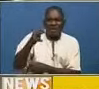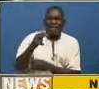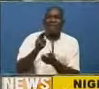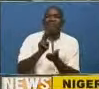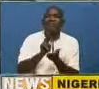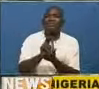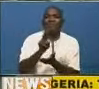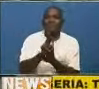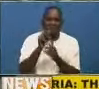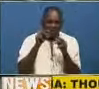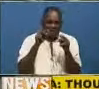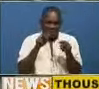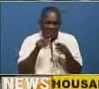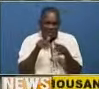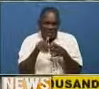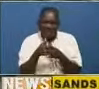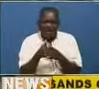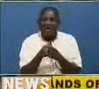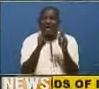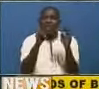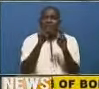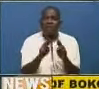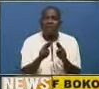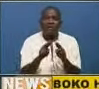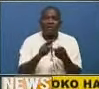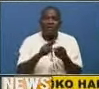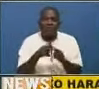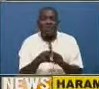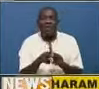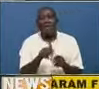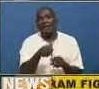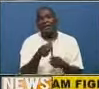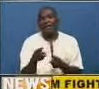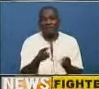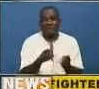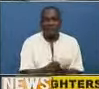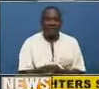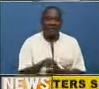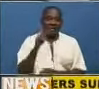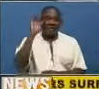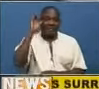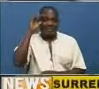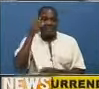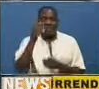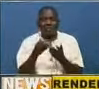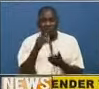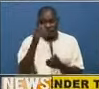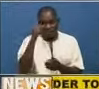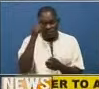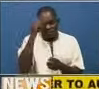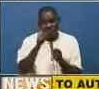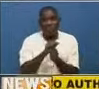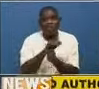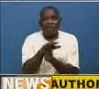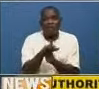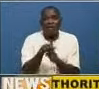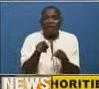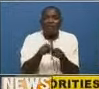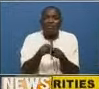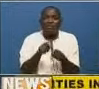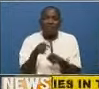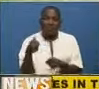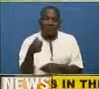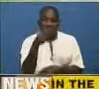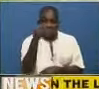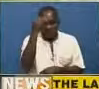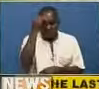So we have to look at the outcome of this ranking in several ways. For China, it may be because of COVID-19, but you know